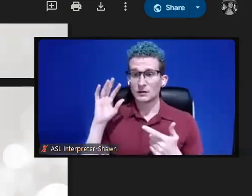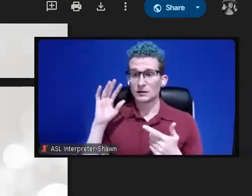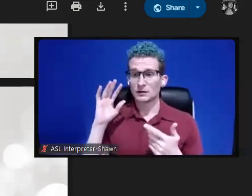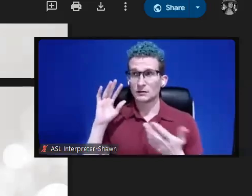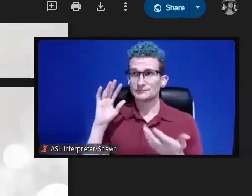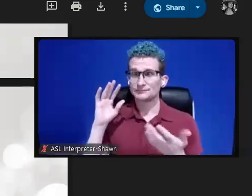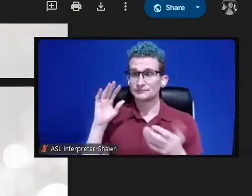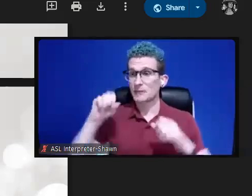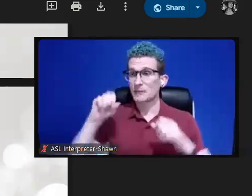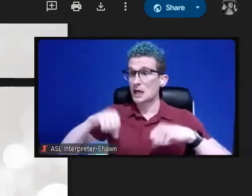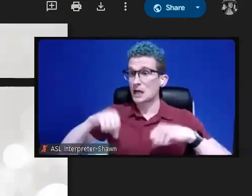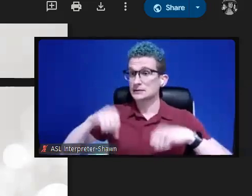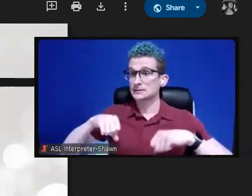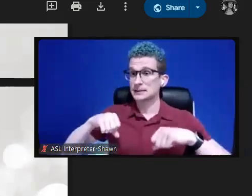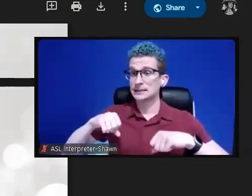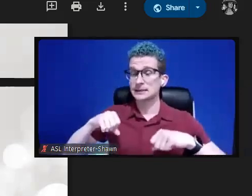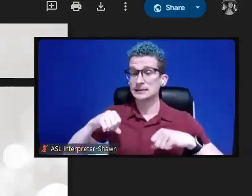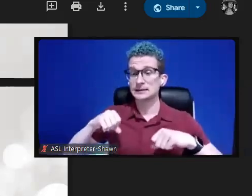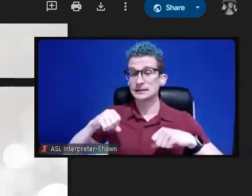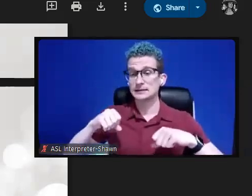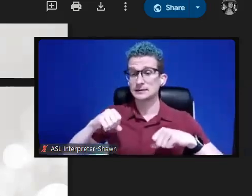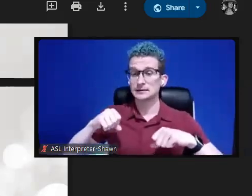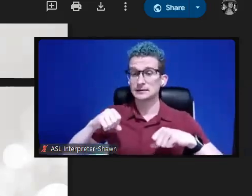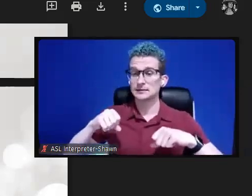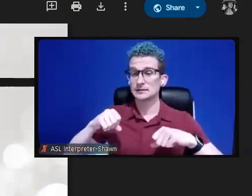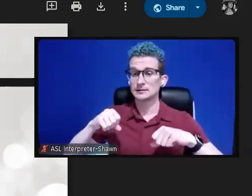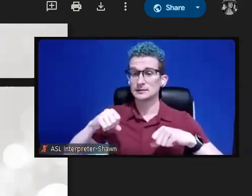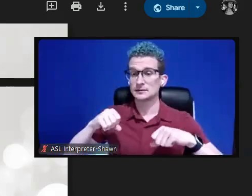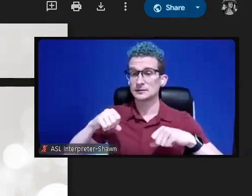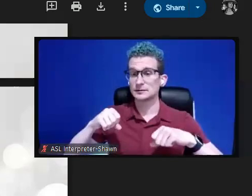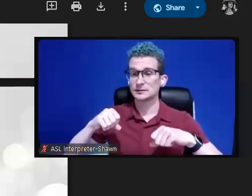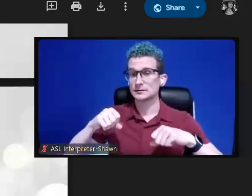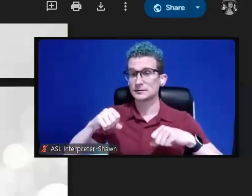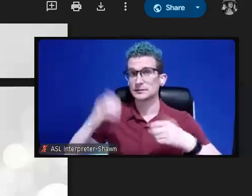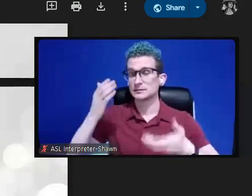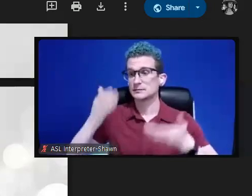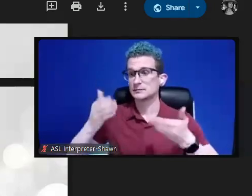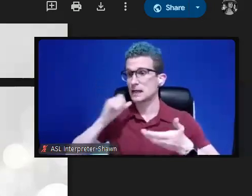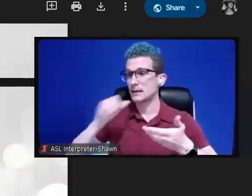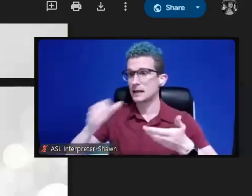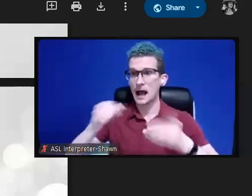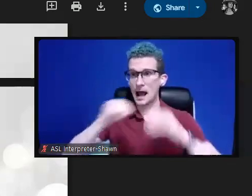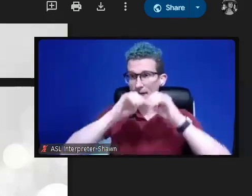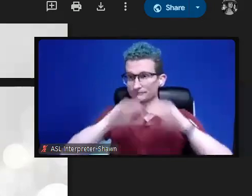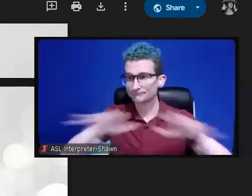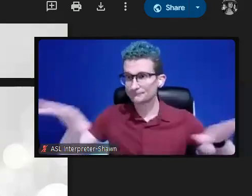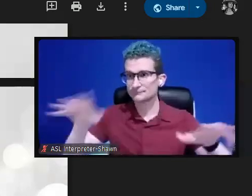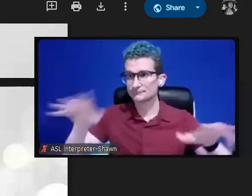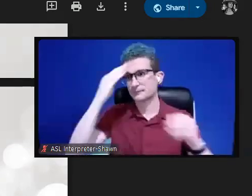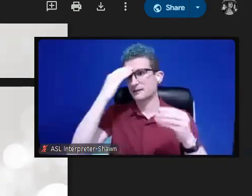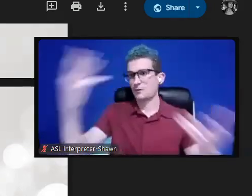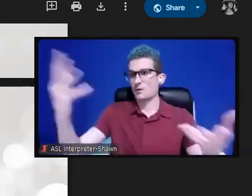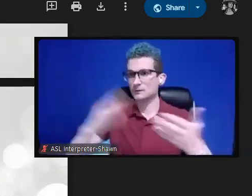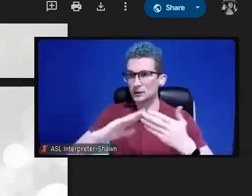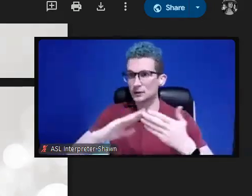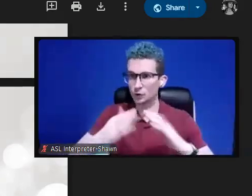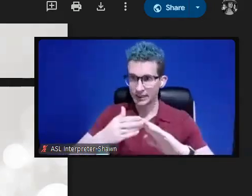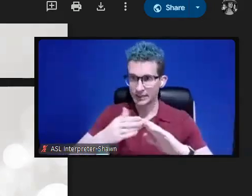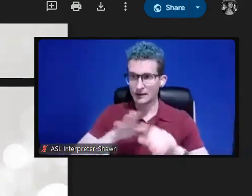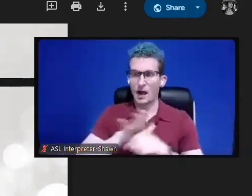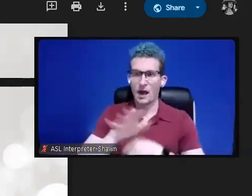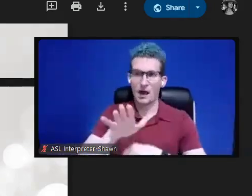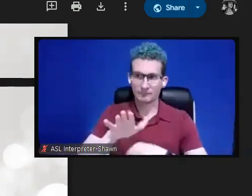possibly, maybe not, you know, put out in the community enough, or maybe need